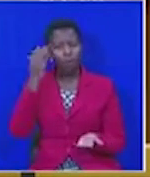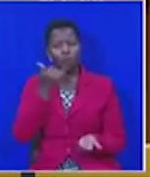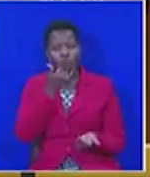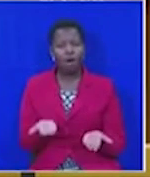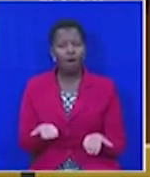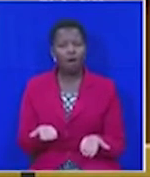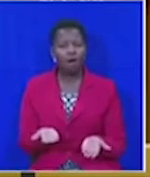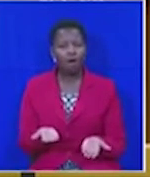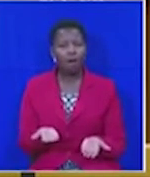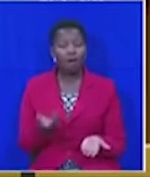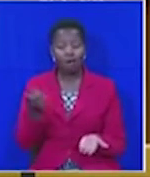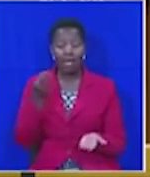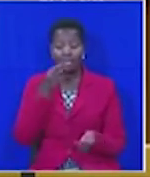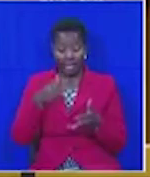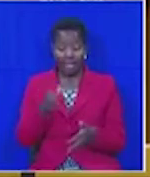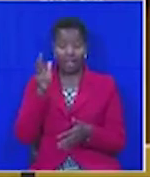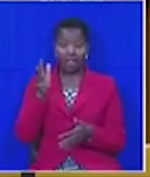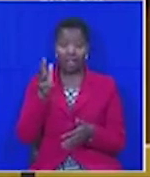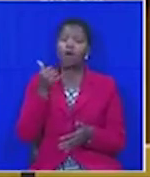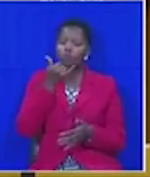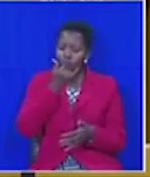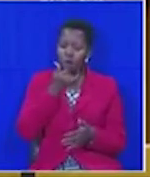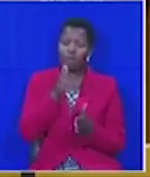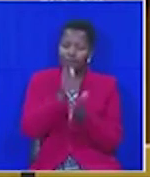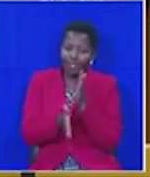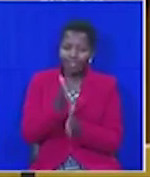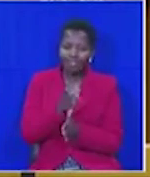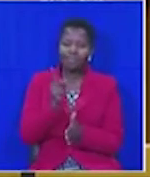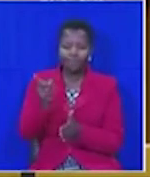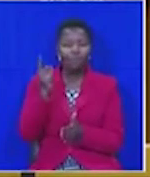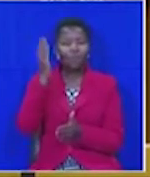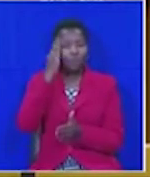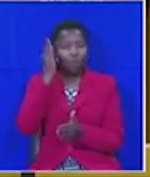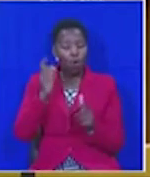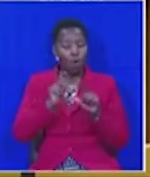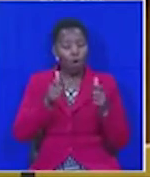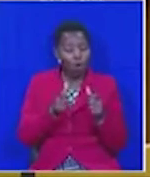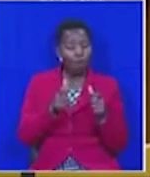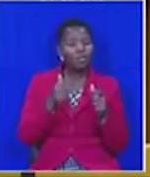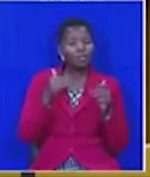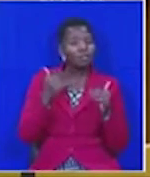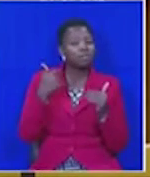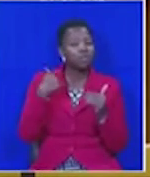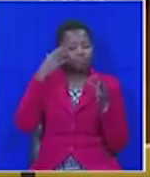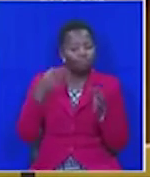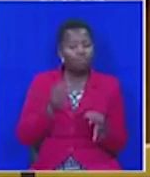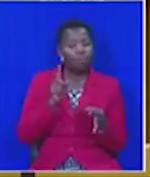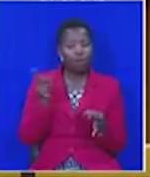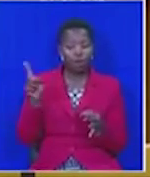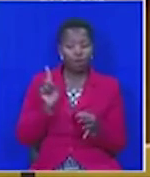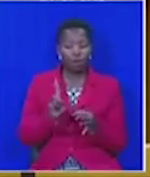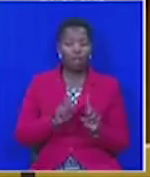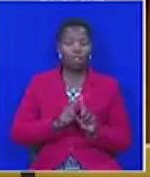well that what he was saying was wrong. He knows the stance of the committee, but he decided to come